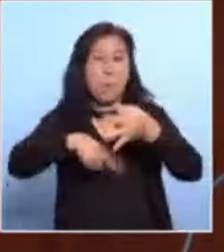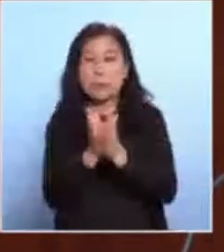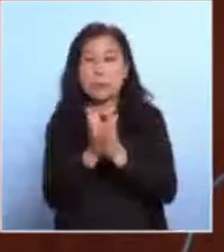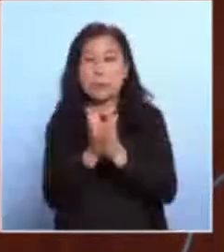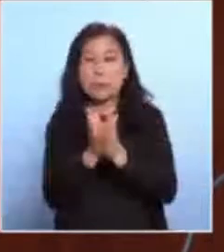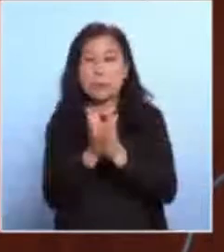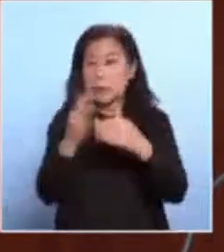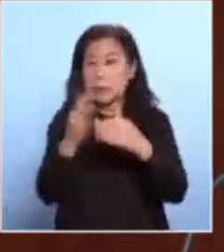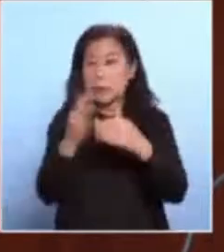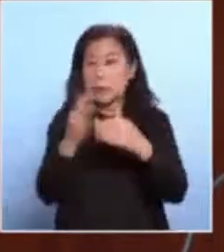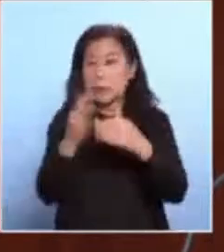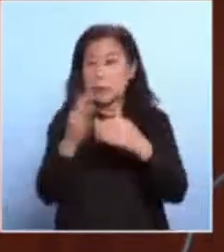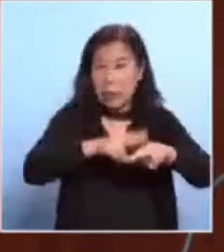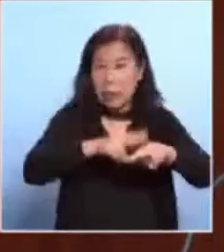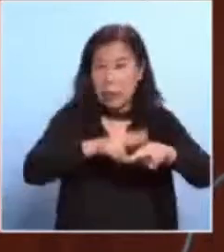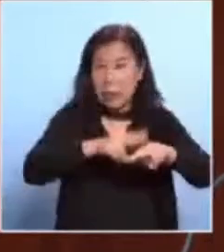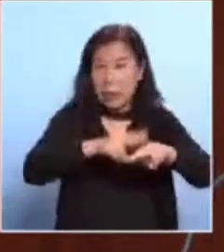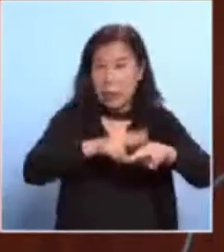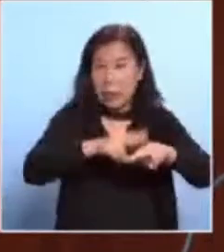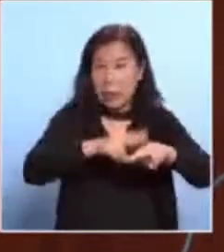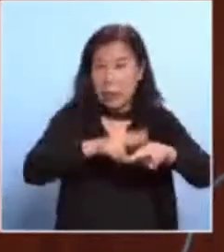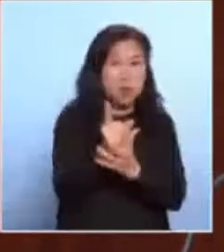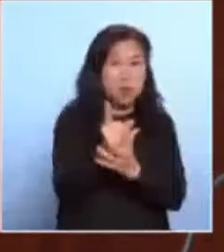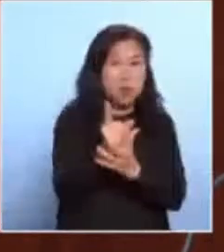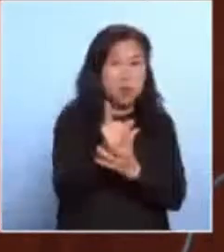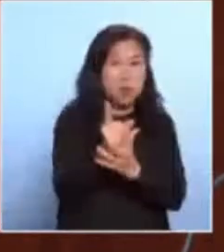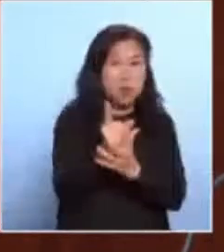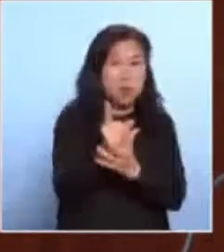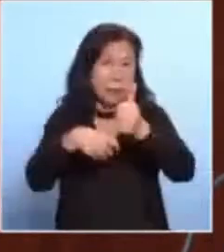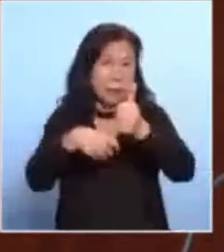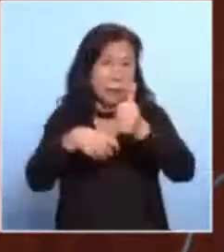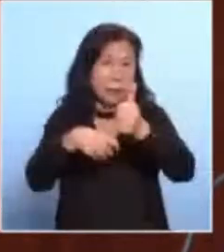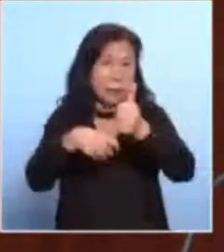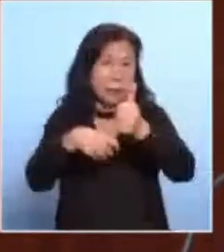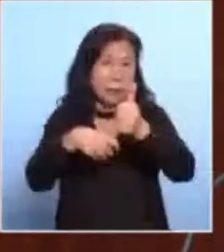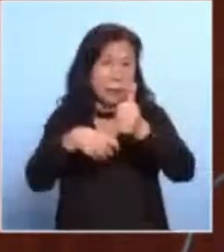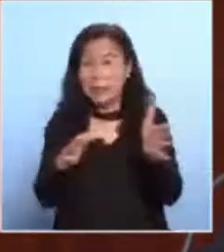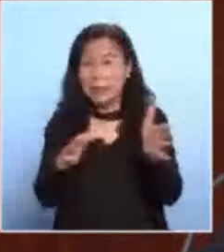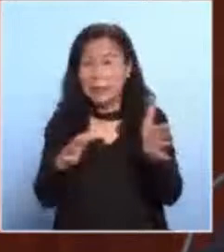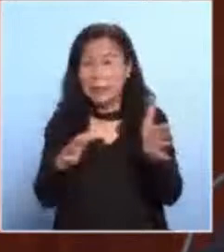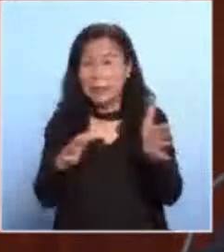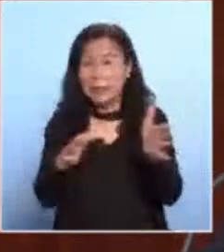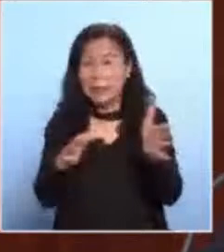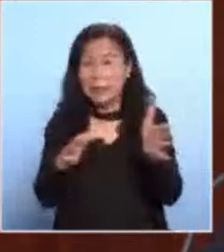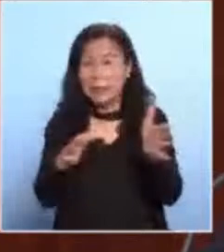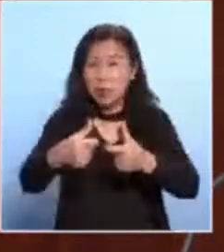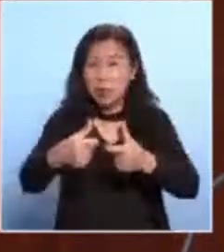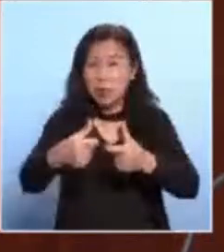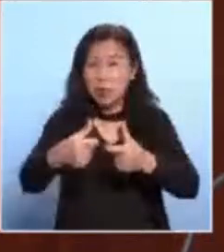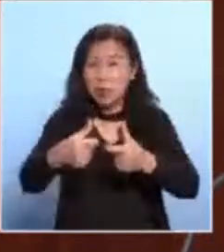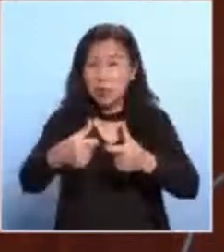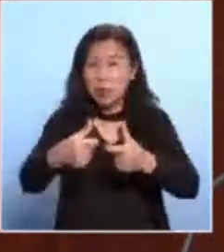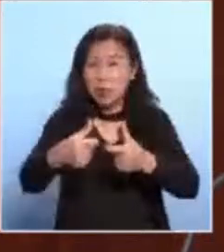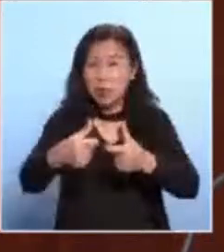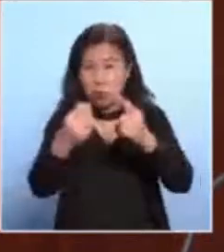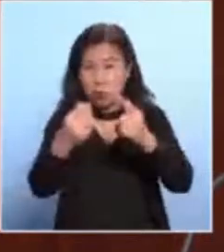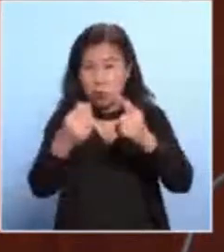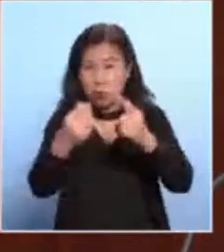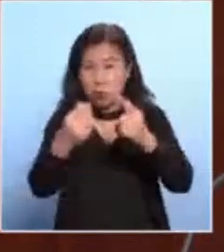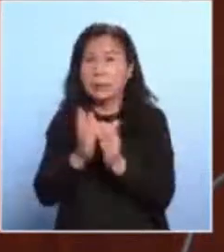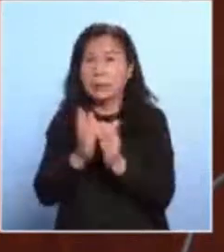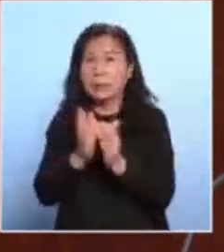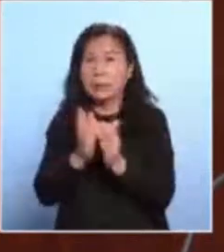on branding, upgrading, and domestic sales to enable enterprises to make use of $1 million for